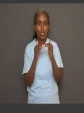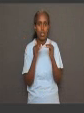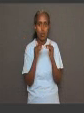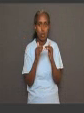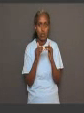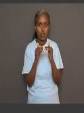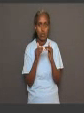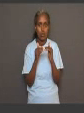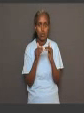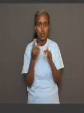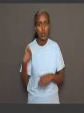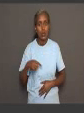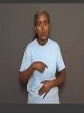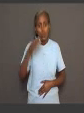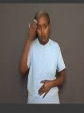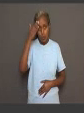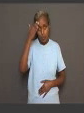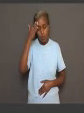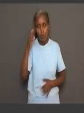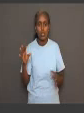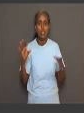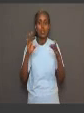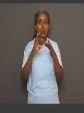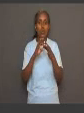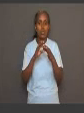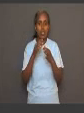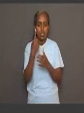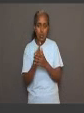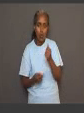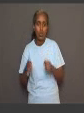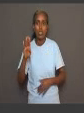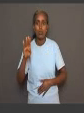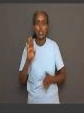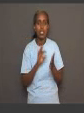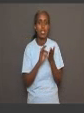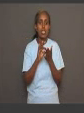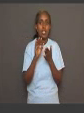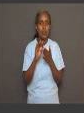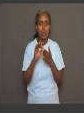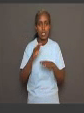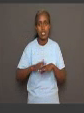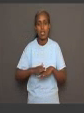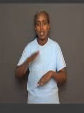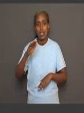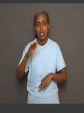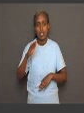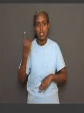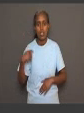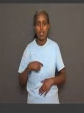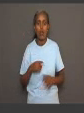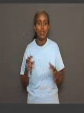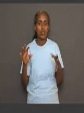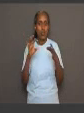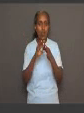to, we know the coordinates will only be numbers higher than our coordinate